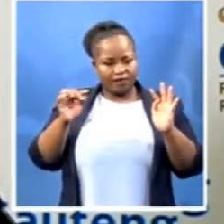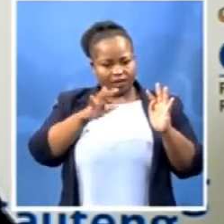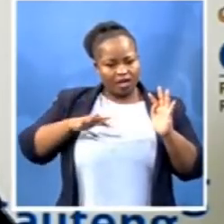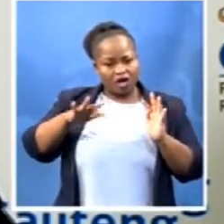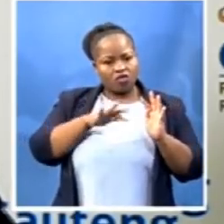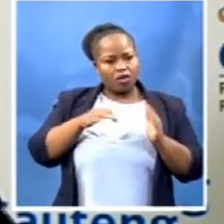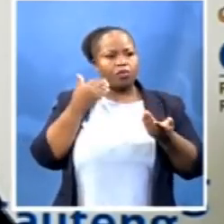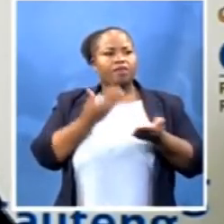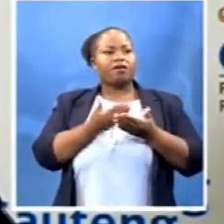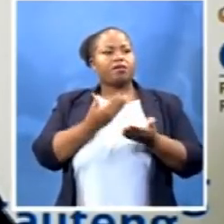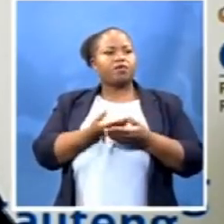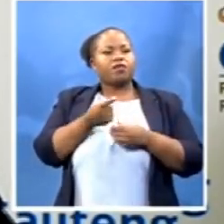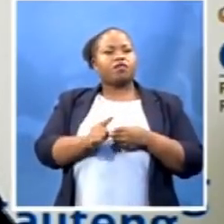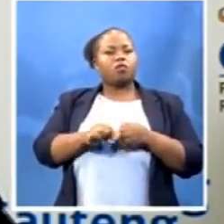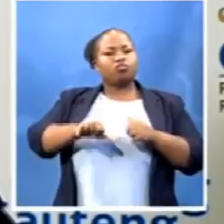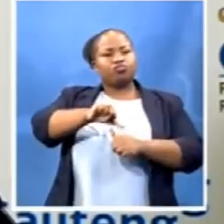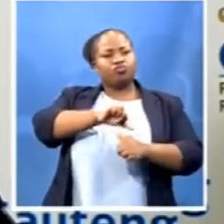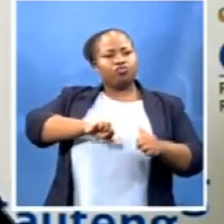social infrastructure,